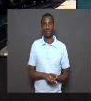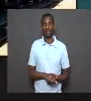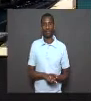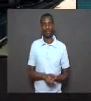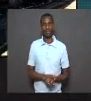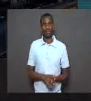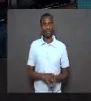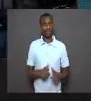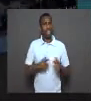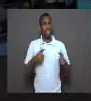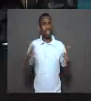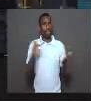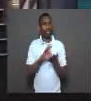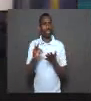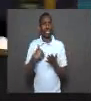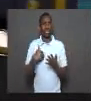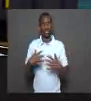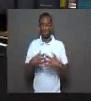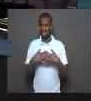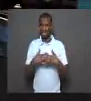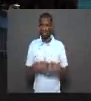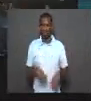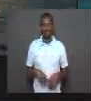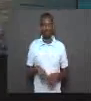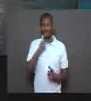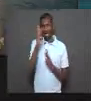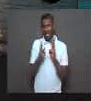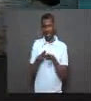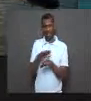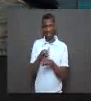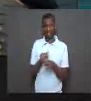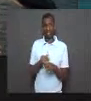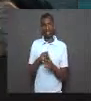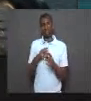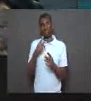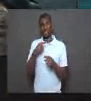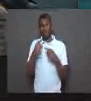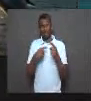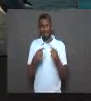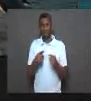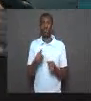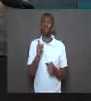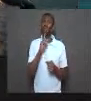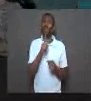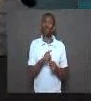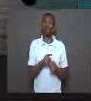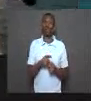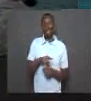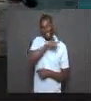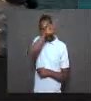A great number of mechanical devices in the world go through what are